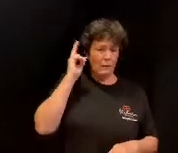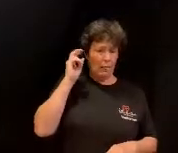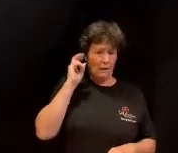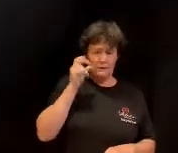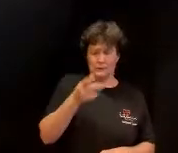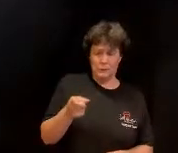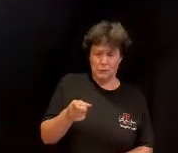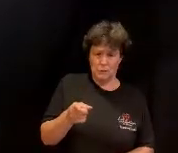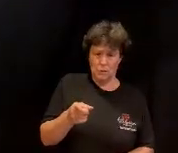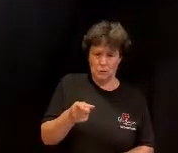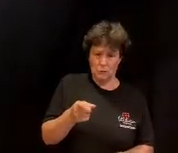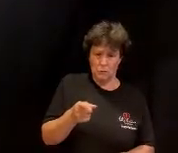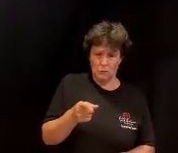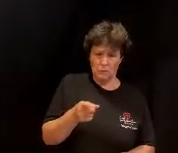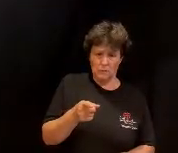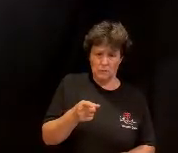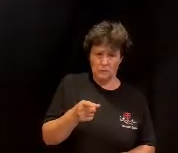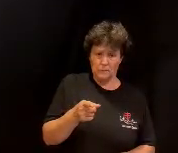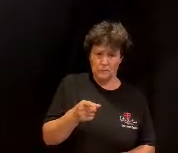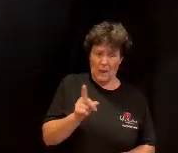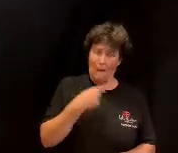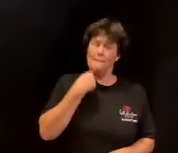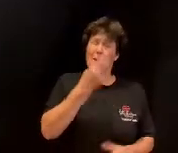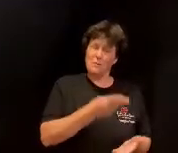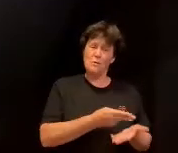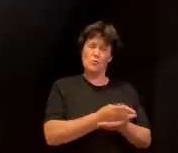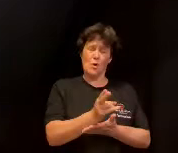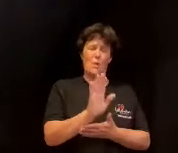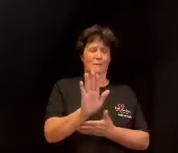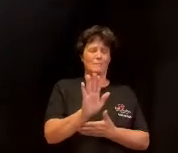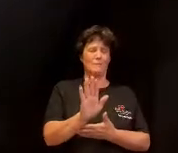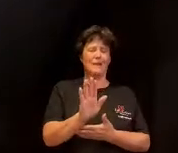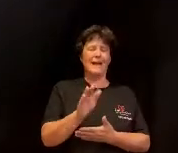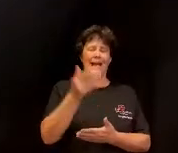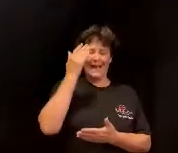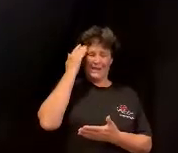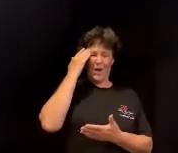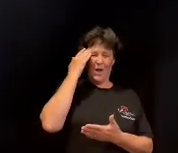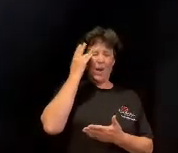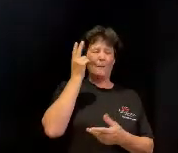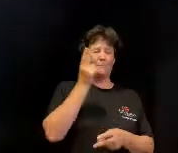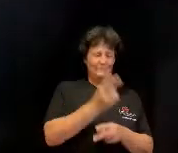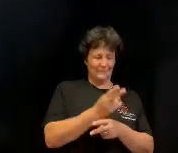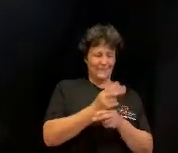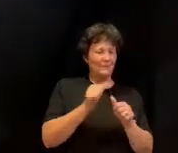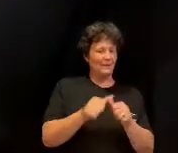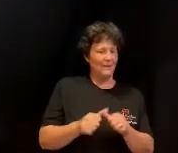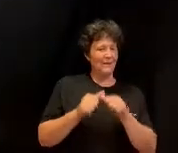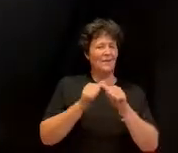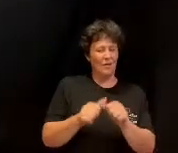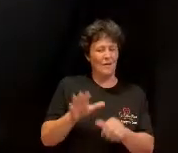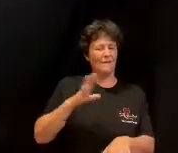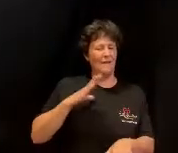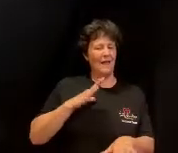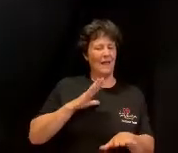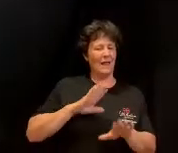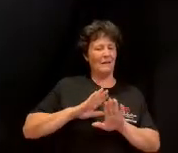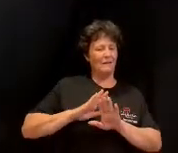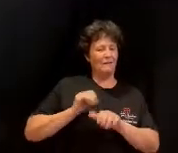Right? Well, I'm telling them truth. Yeah, I know. Again, just keep getting that machine gun and just drive them